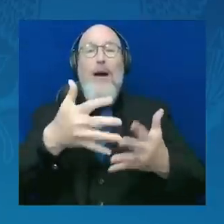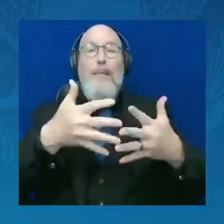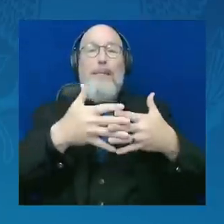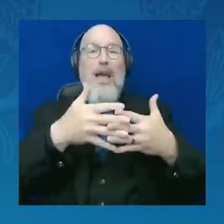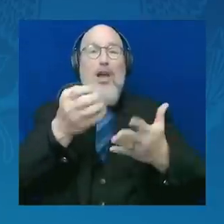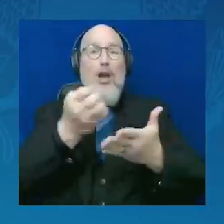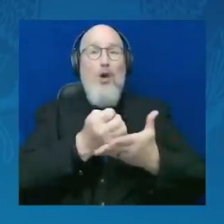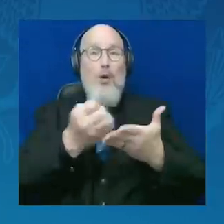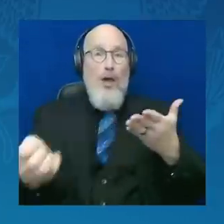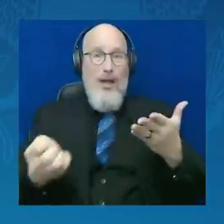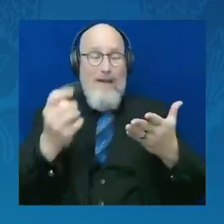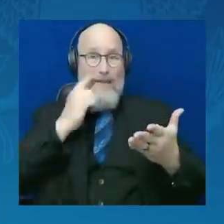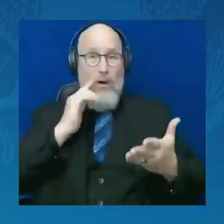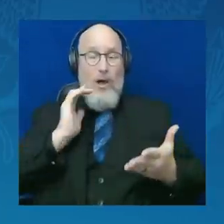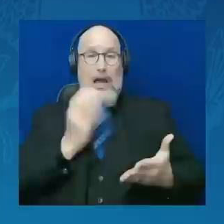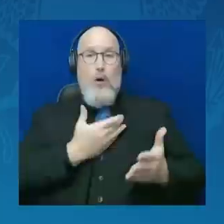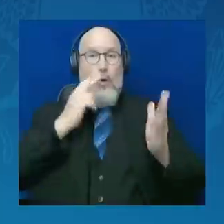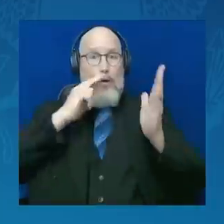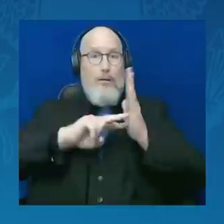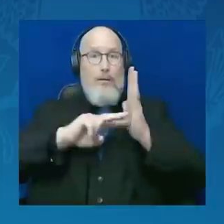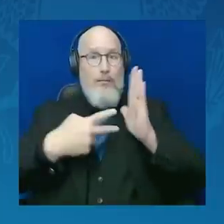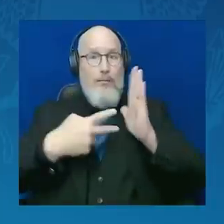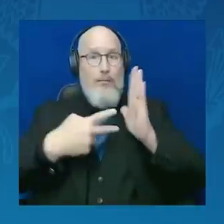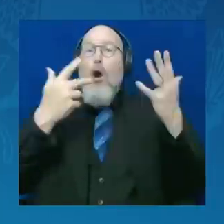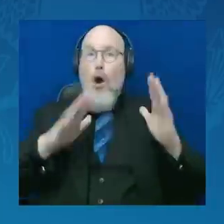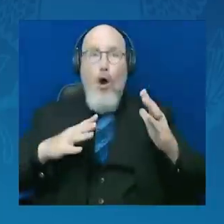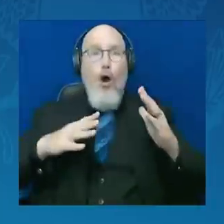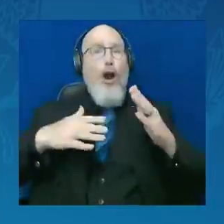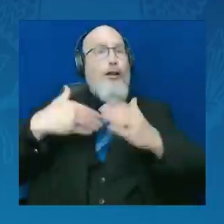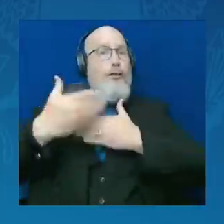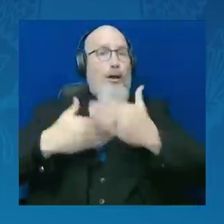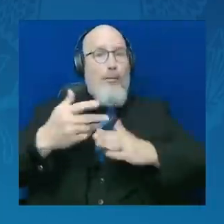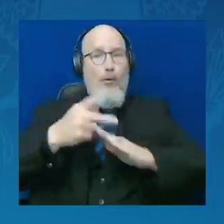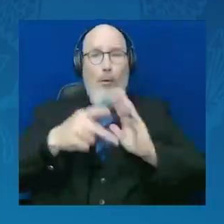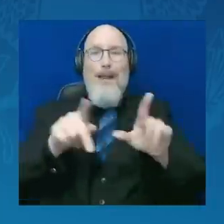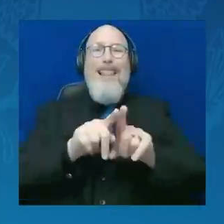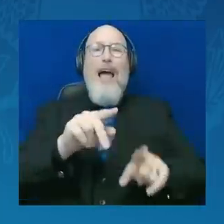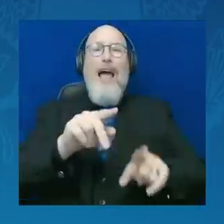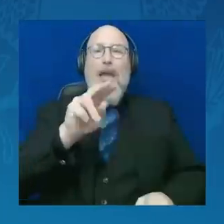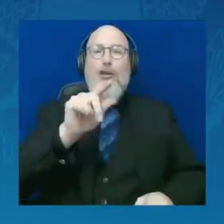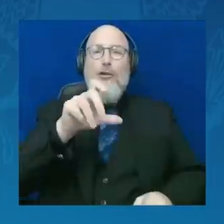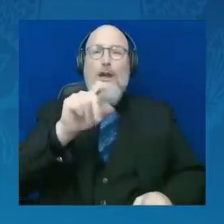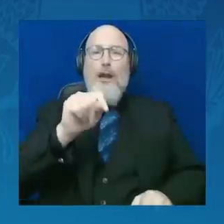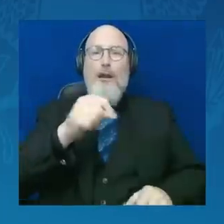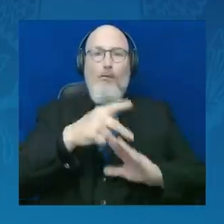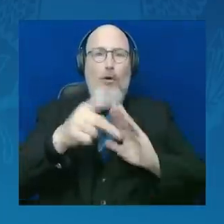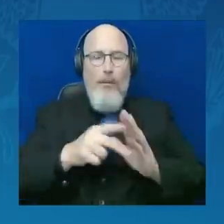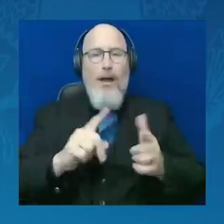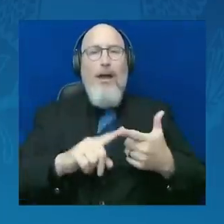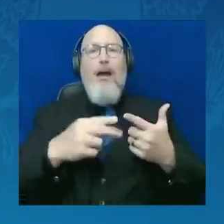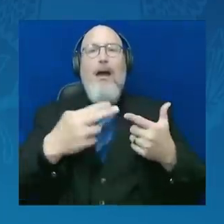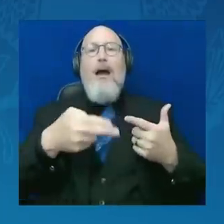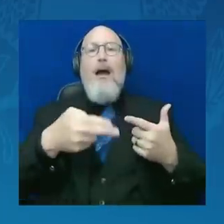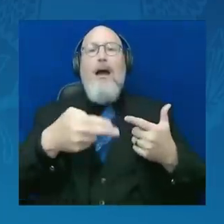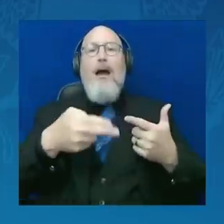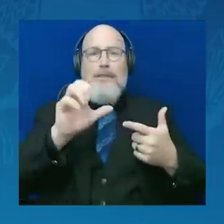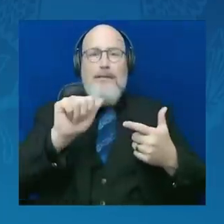ongoing programs, such as Patriot program, such as HIMARS program, the program of the purchase